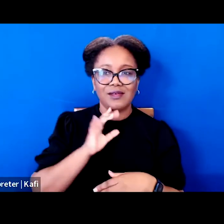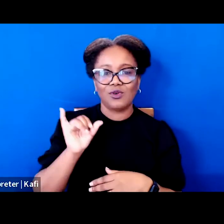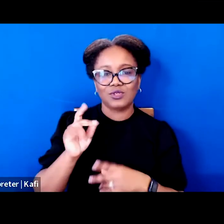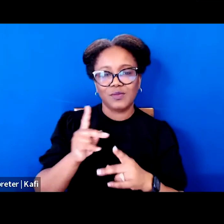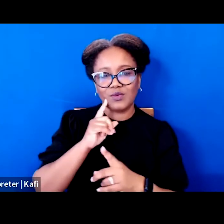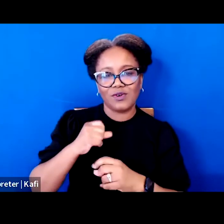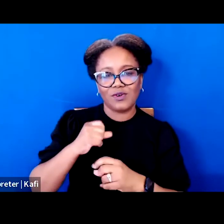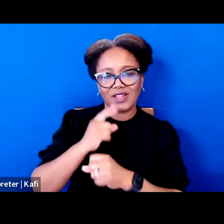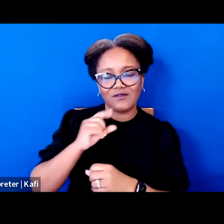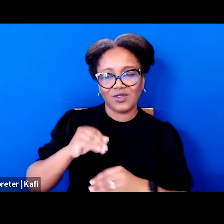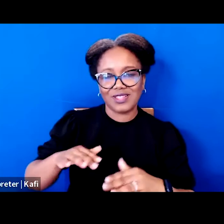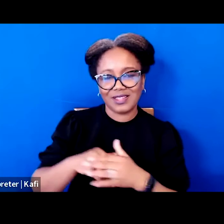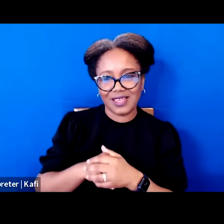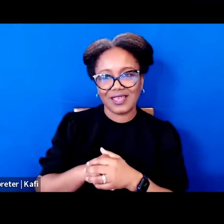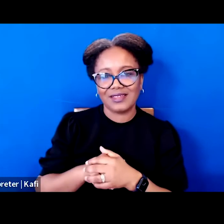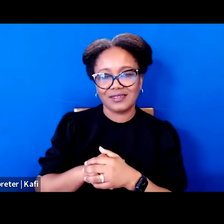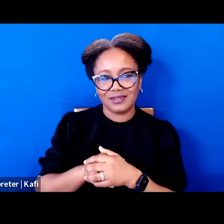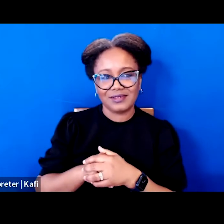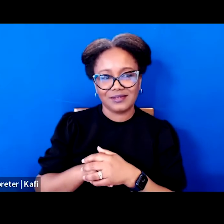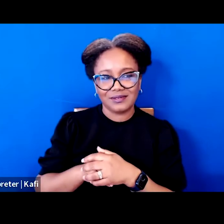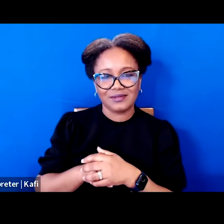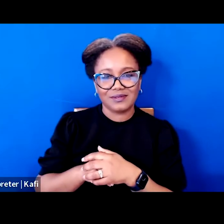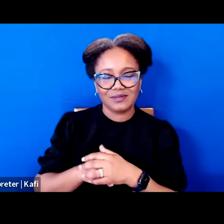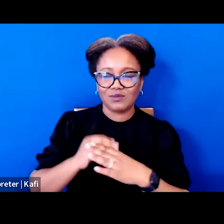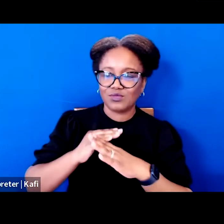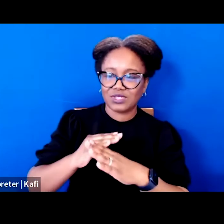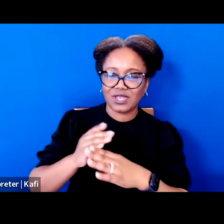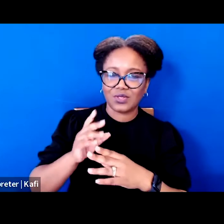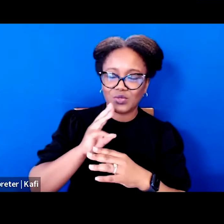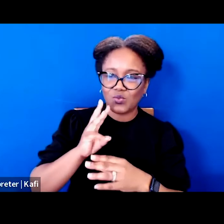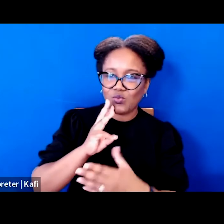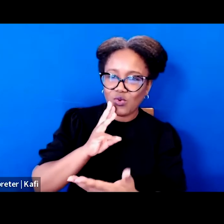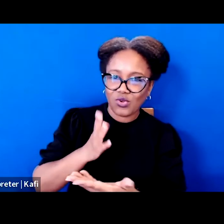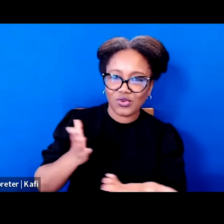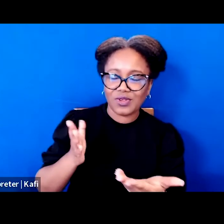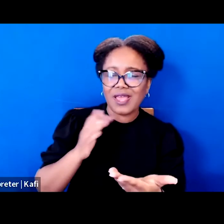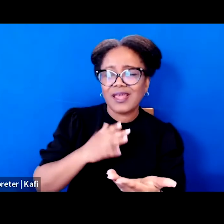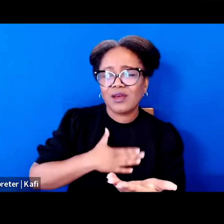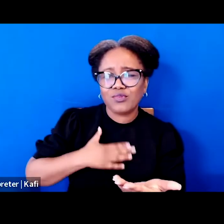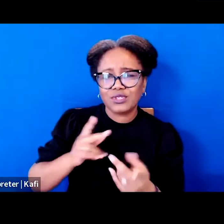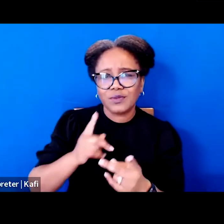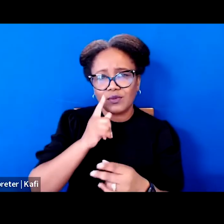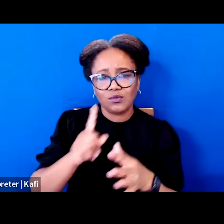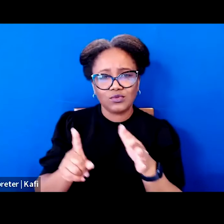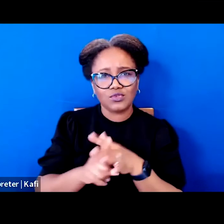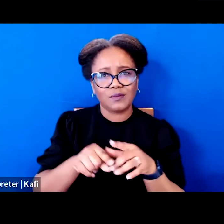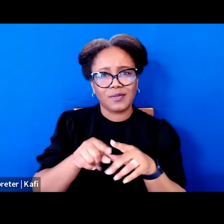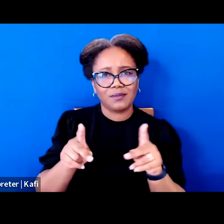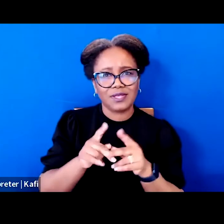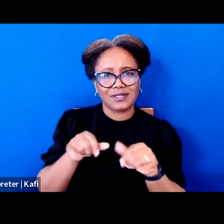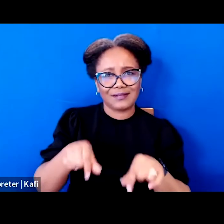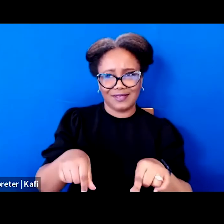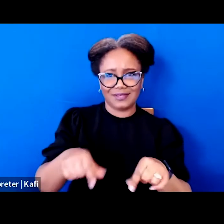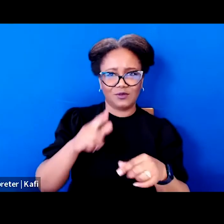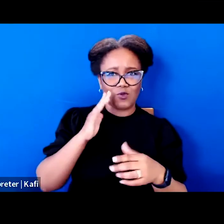really appreciate for people to continue to come to these types of spaces where you can learn more, get more